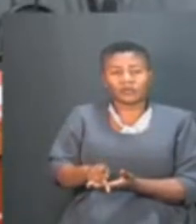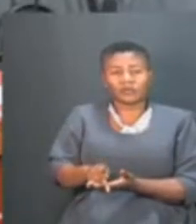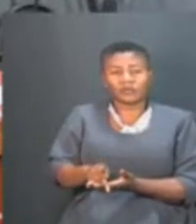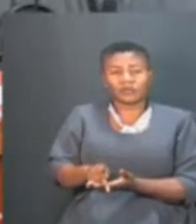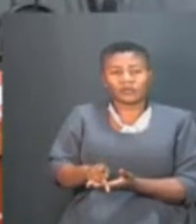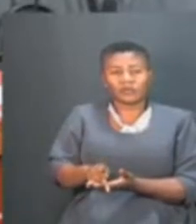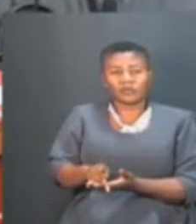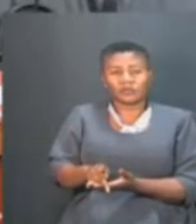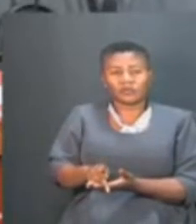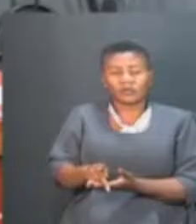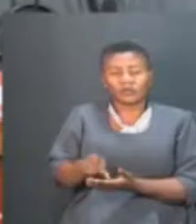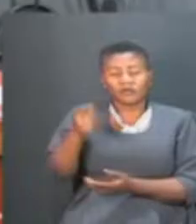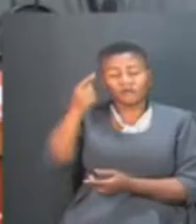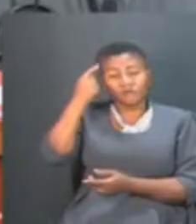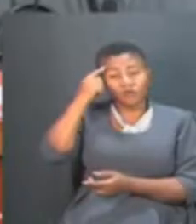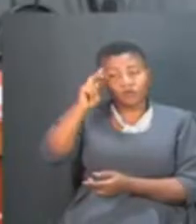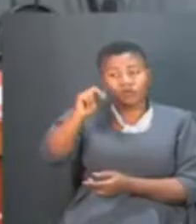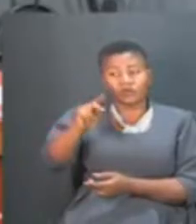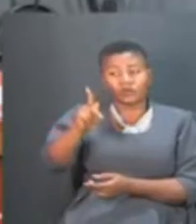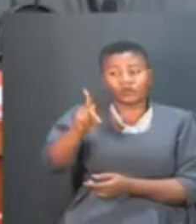For the Nkran,